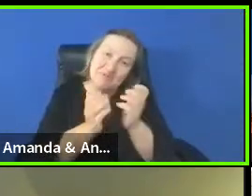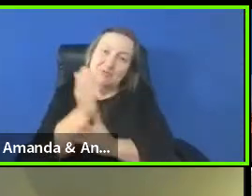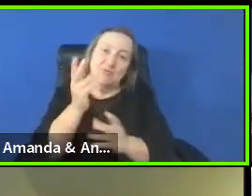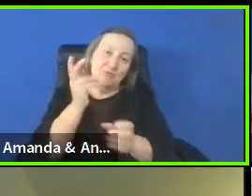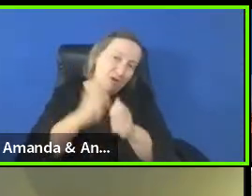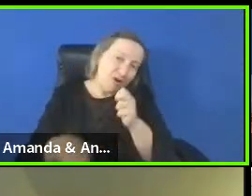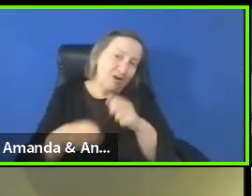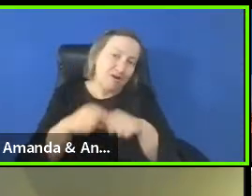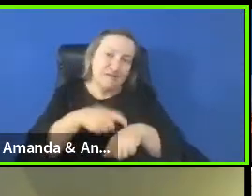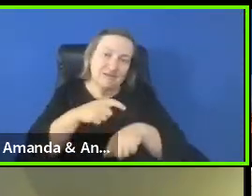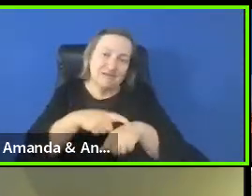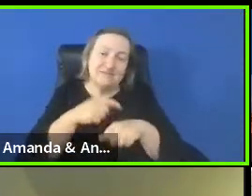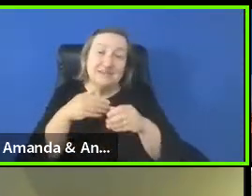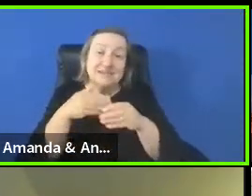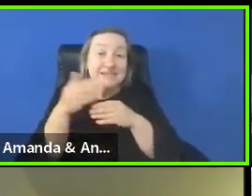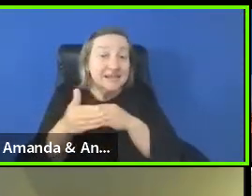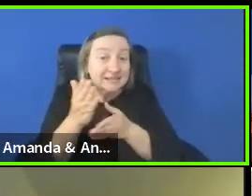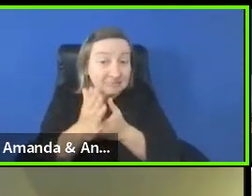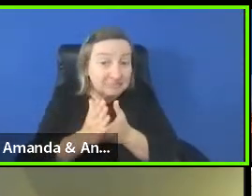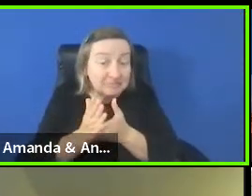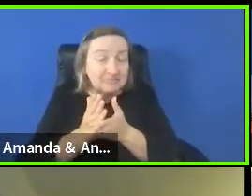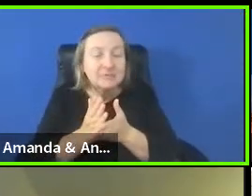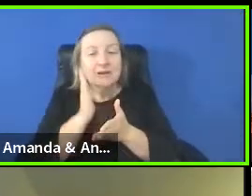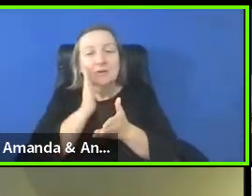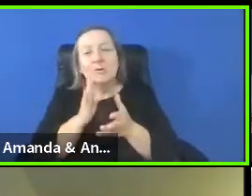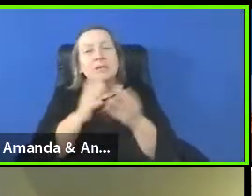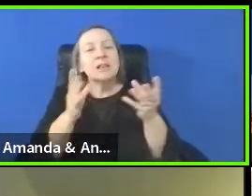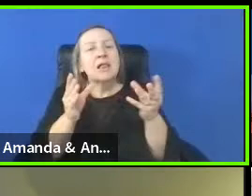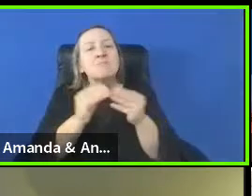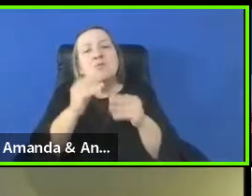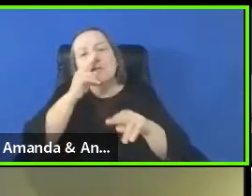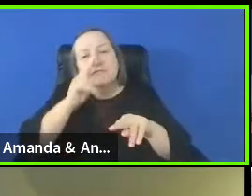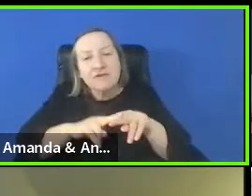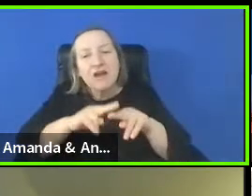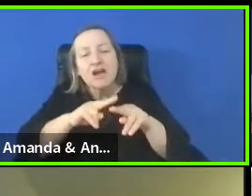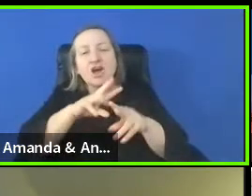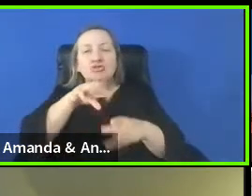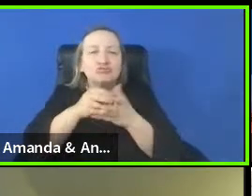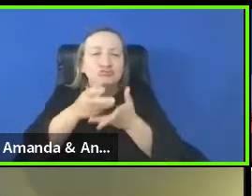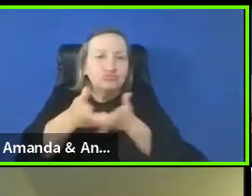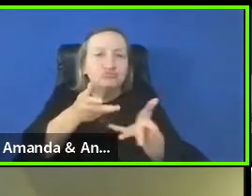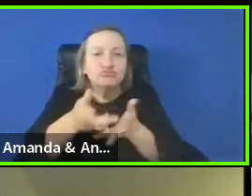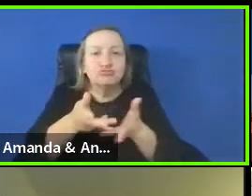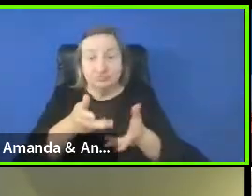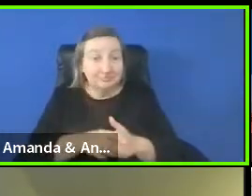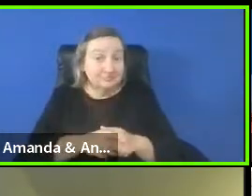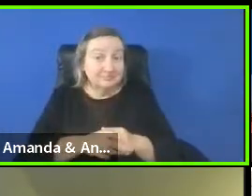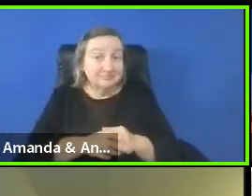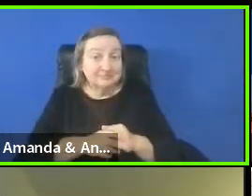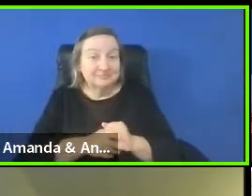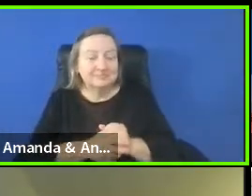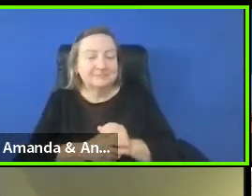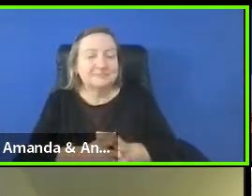part, and the next part is going to be, I think, a lot more fun and engaging.